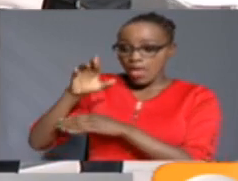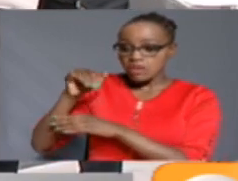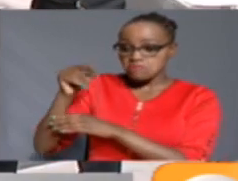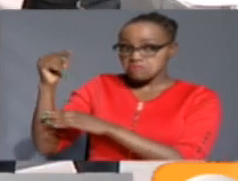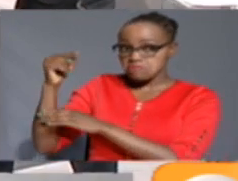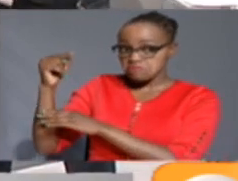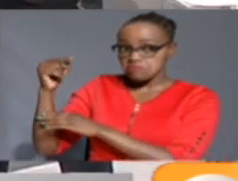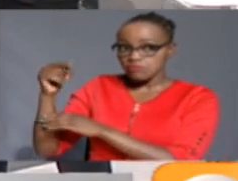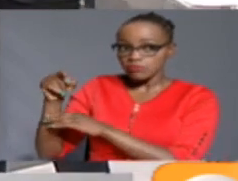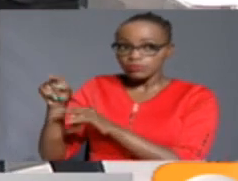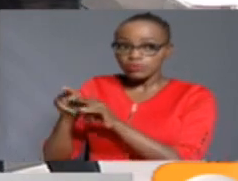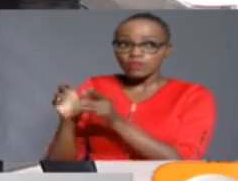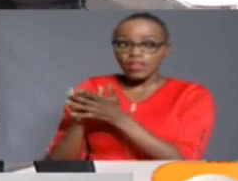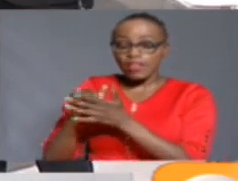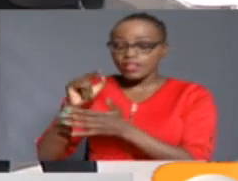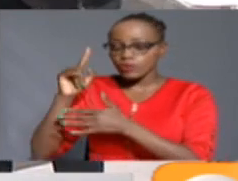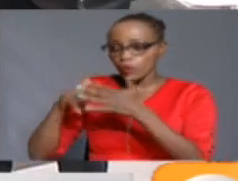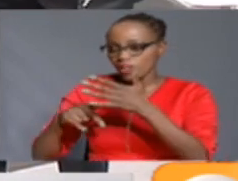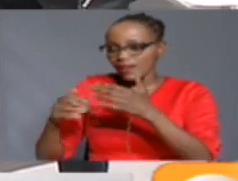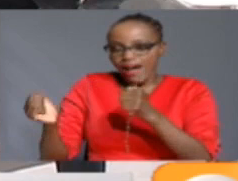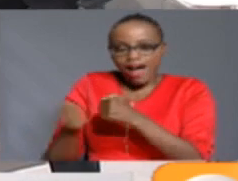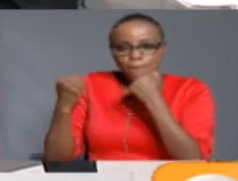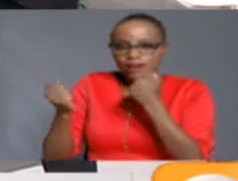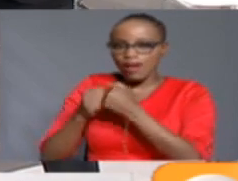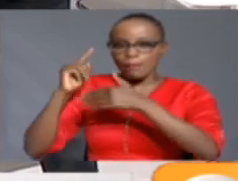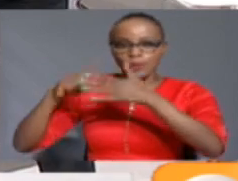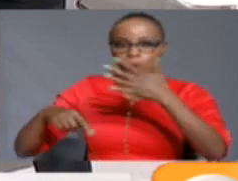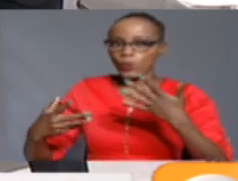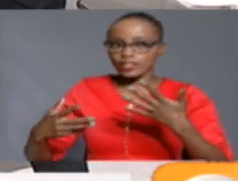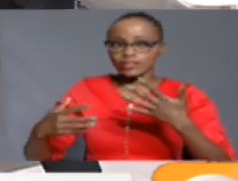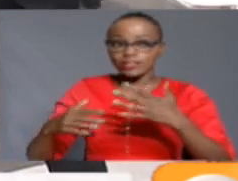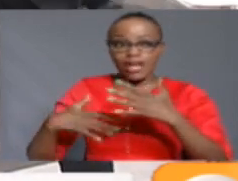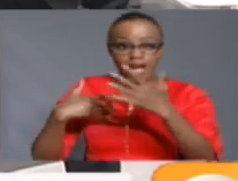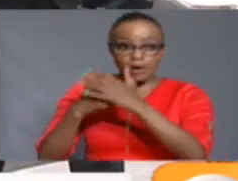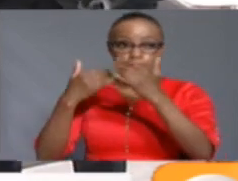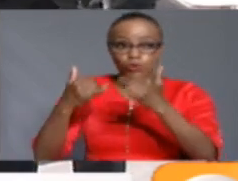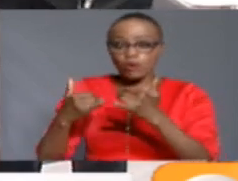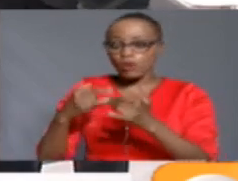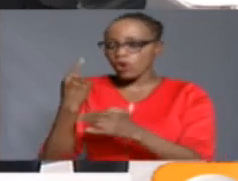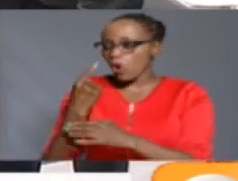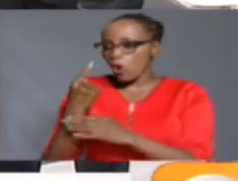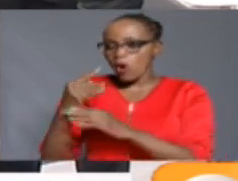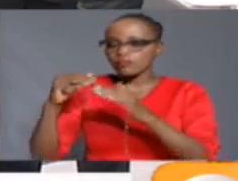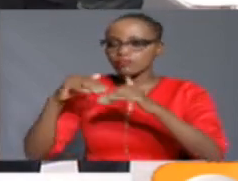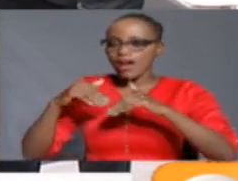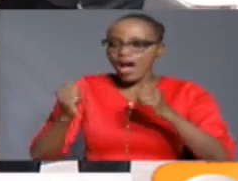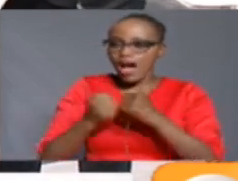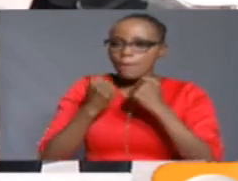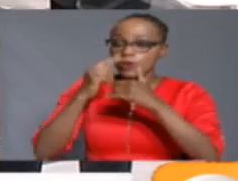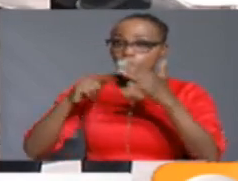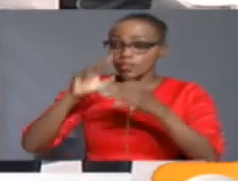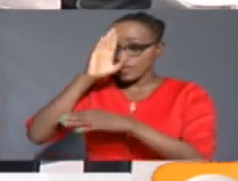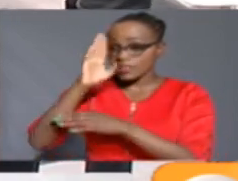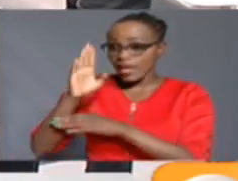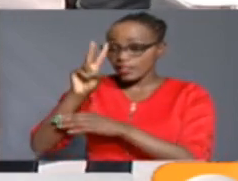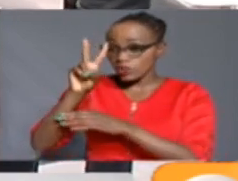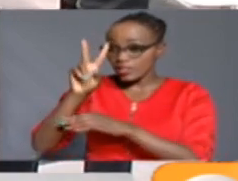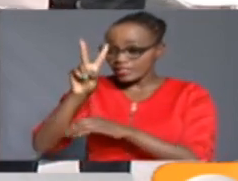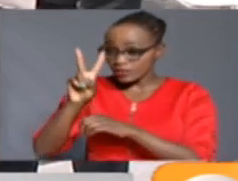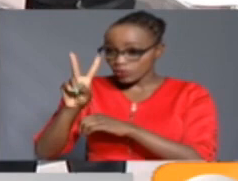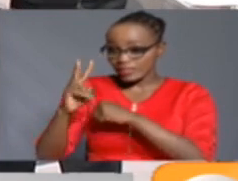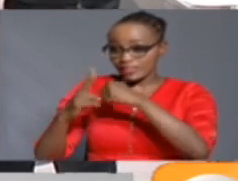Wambui Kamangara. And this is what has happened so far. Let's give you a chronology of events. On Sunday, the 27th of